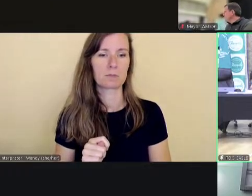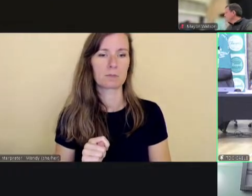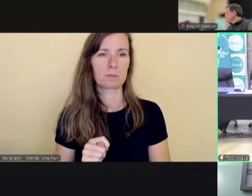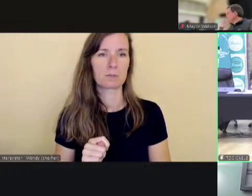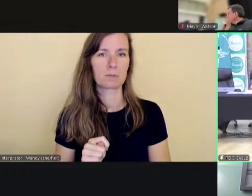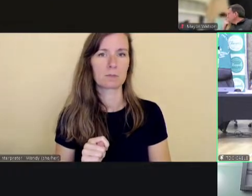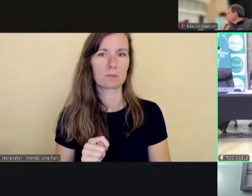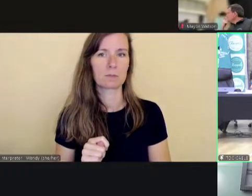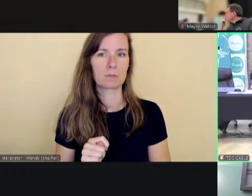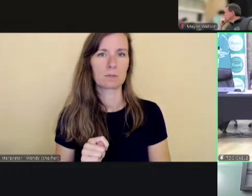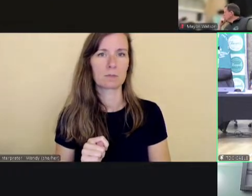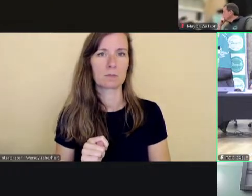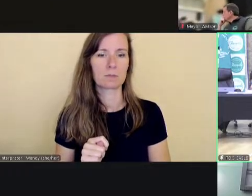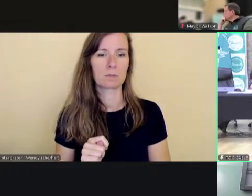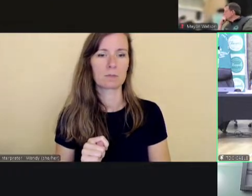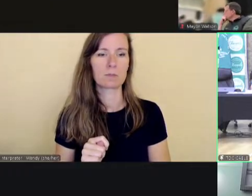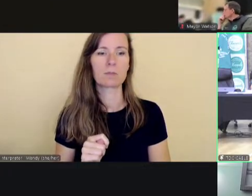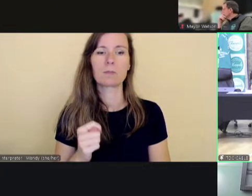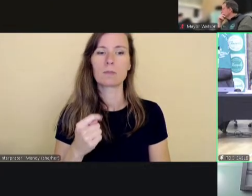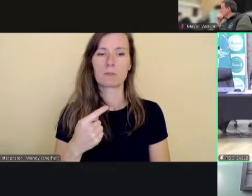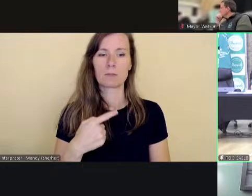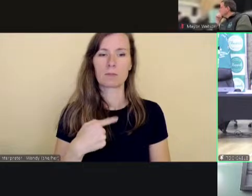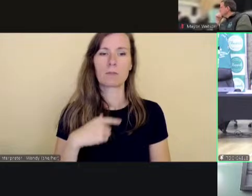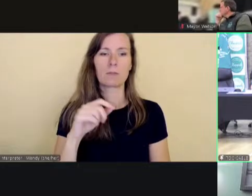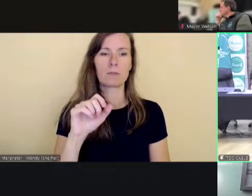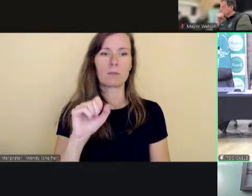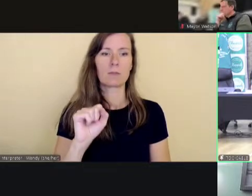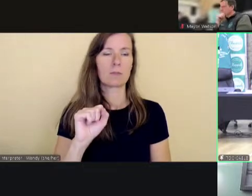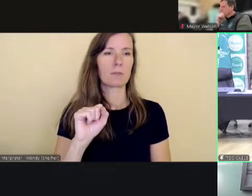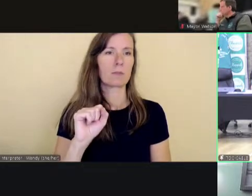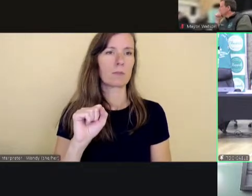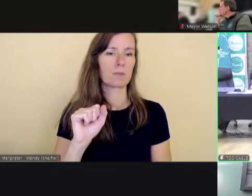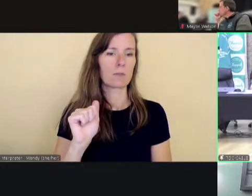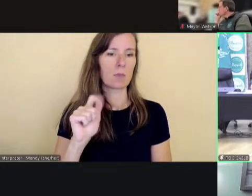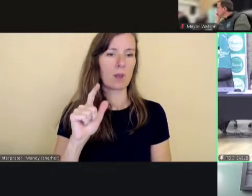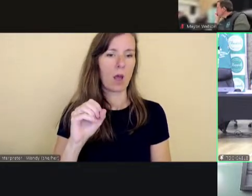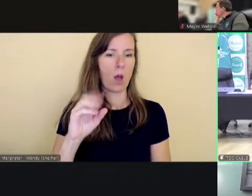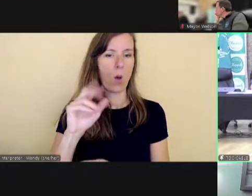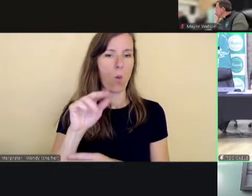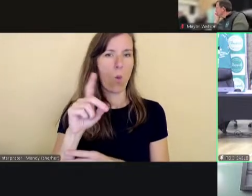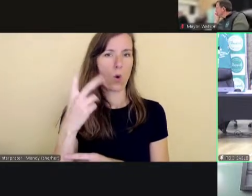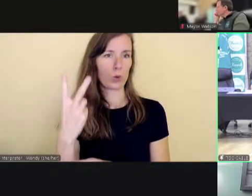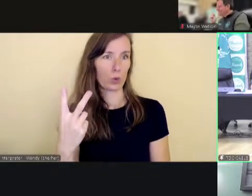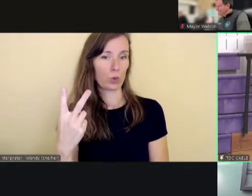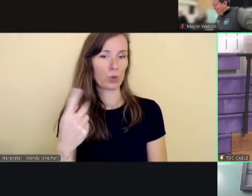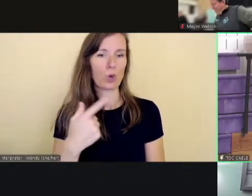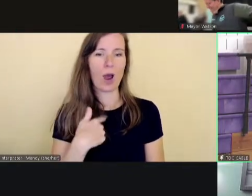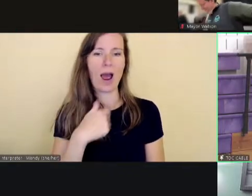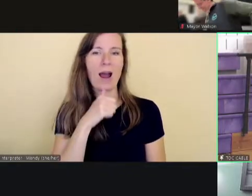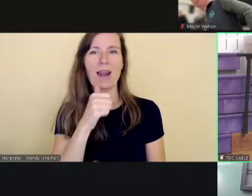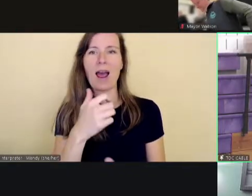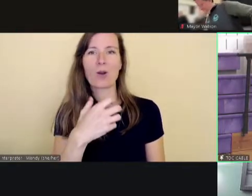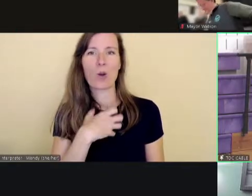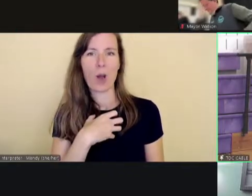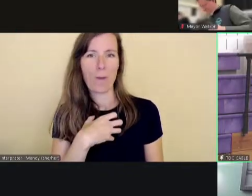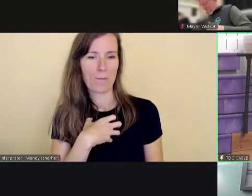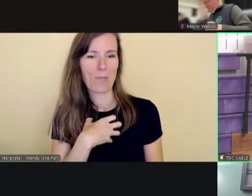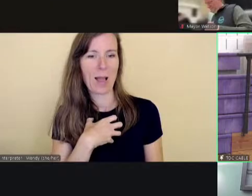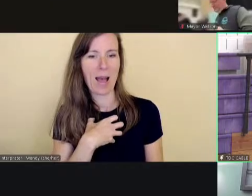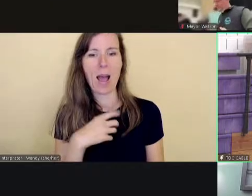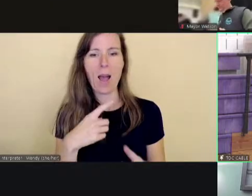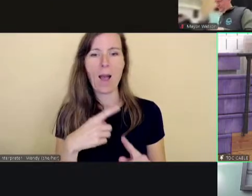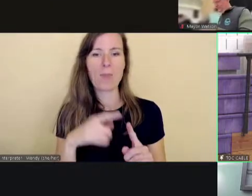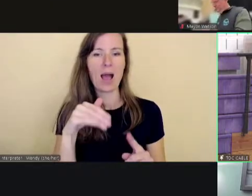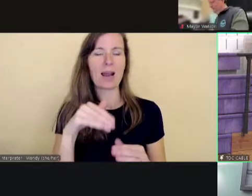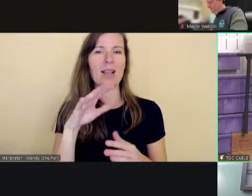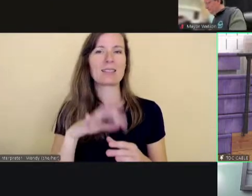Barbara Soult, Ward 2. I come not to complain, but in the spirit of Thanksgiving. And I offer these comments on behalf of a number